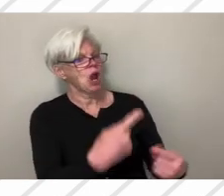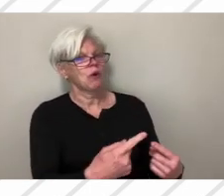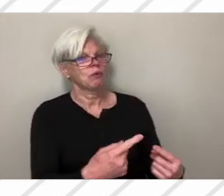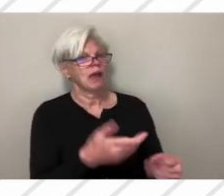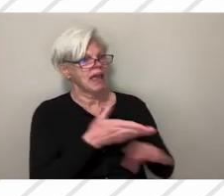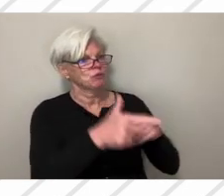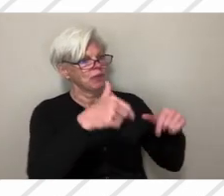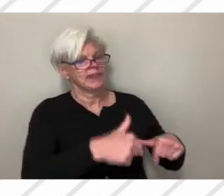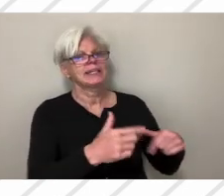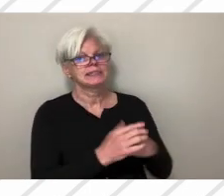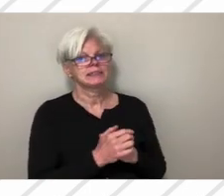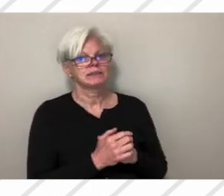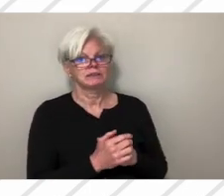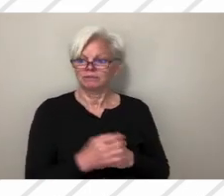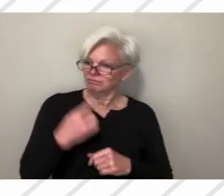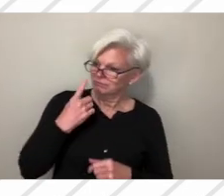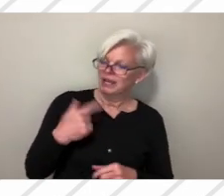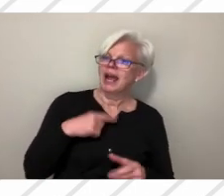this? And I said,